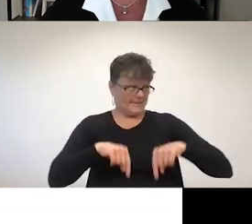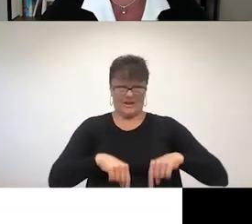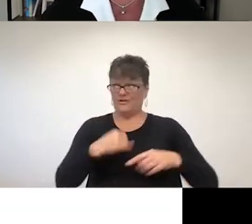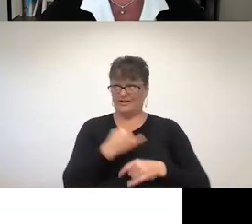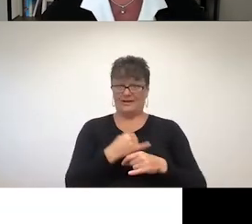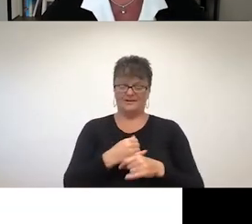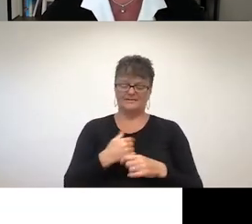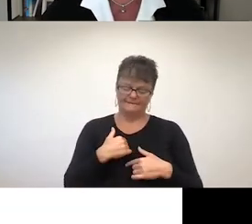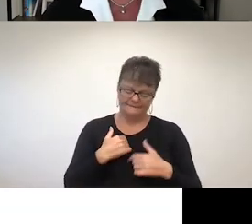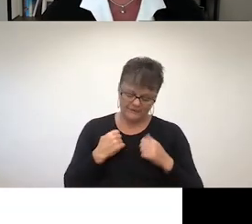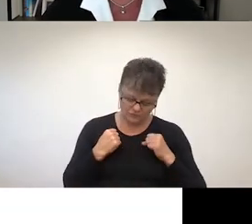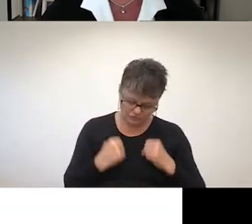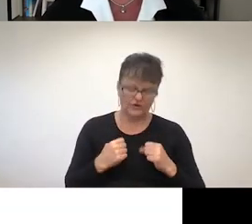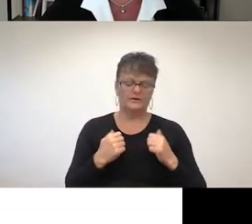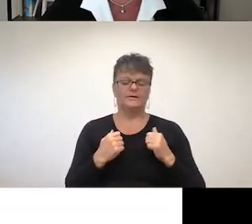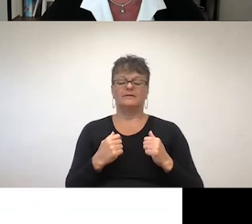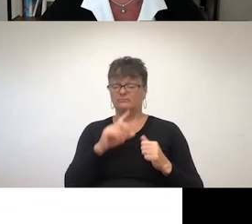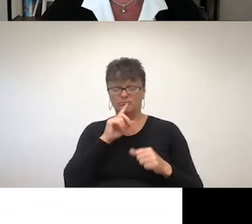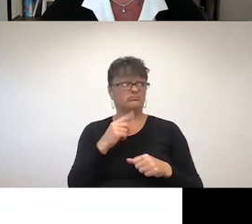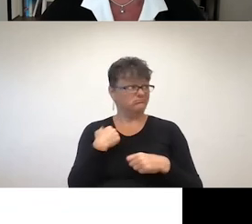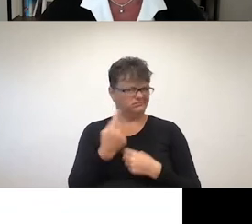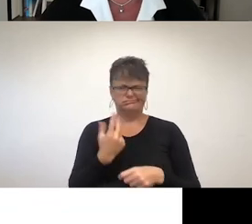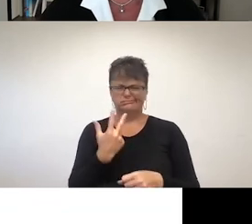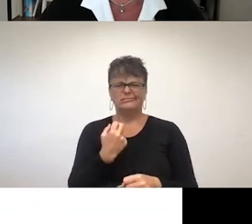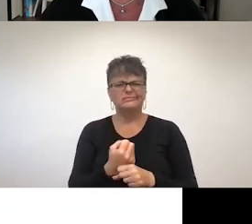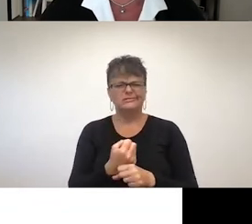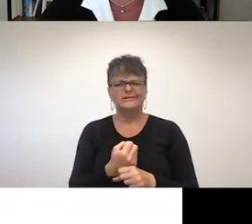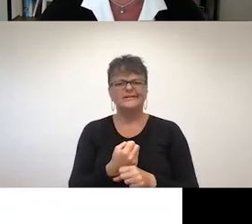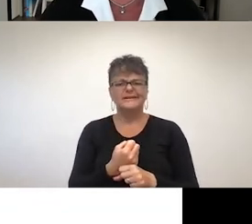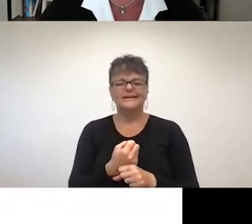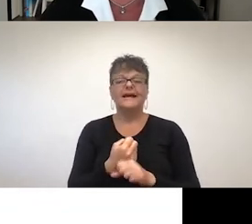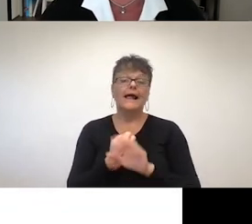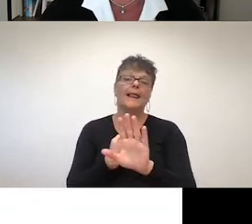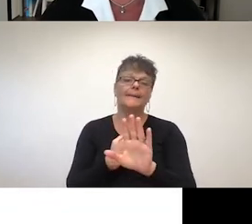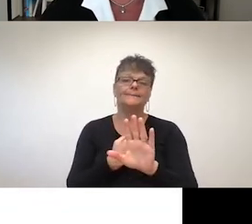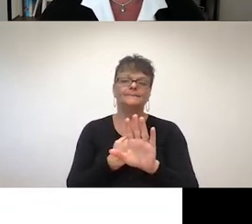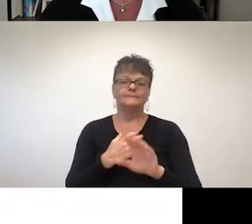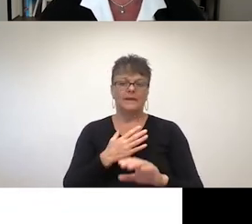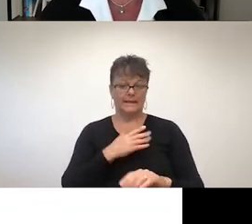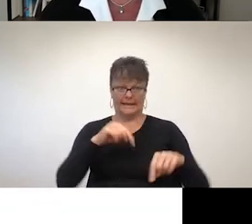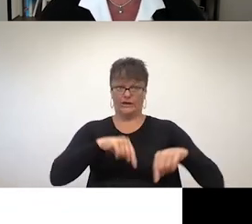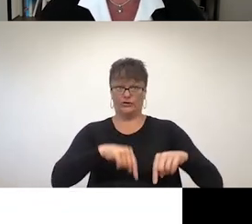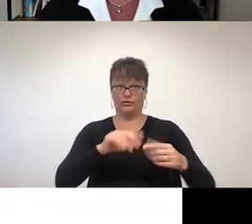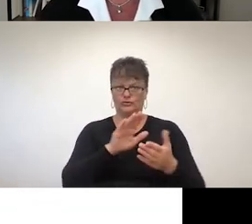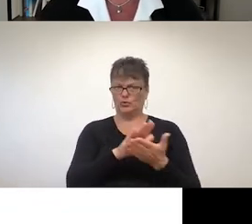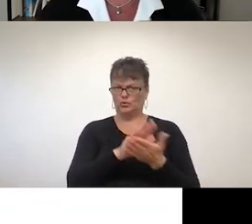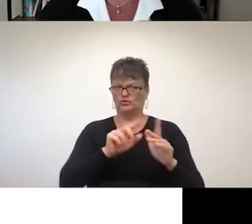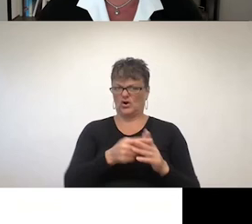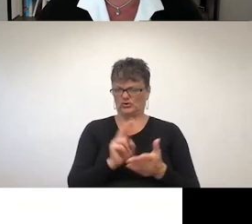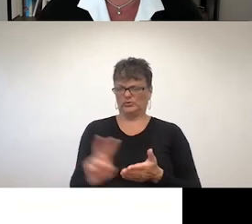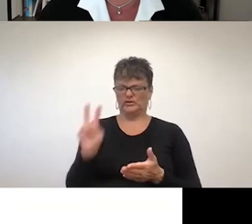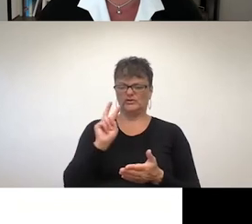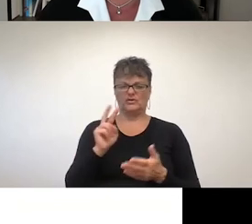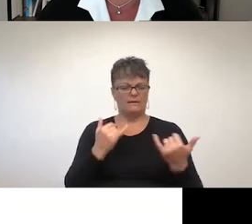felt in years, literally 3 years. We have our classes started 2 weeks ago, and it feels really